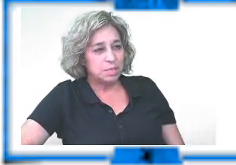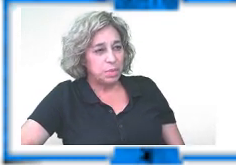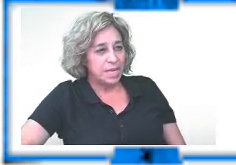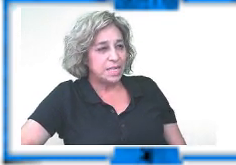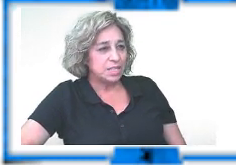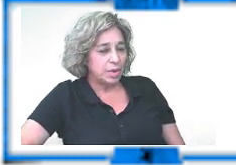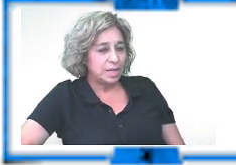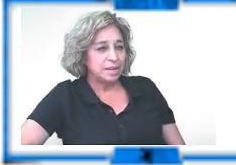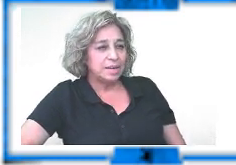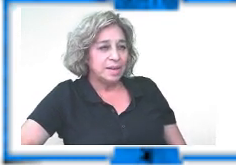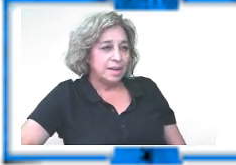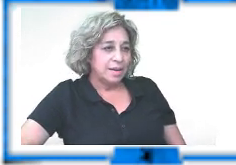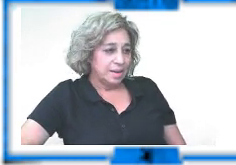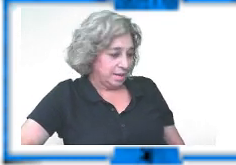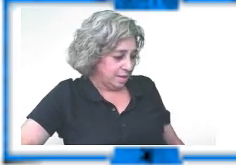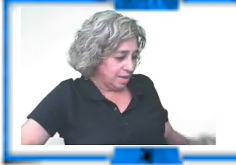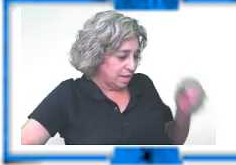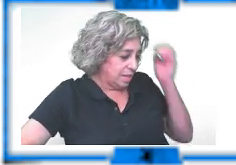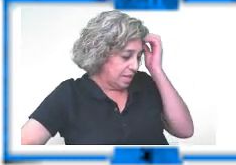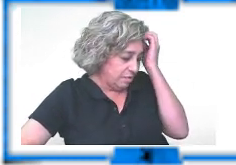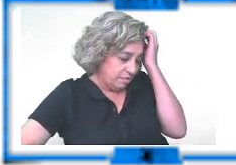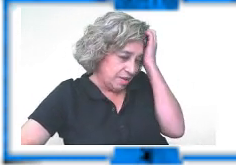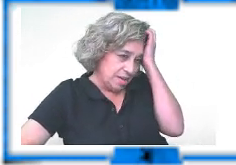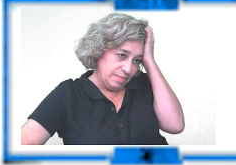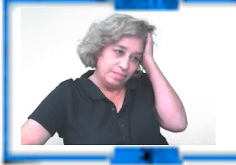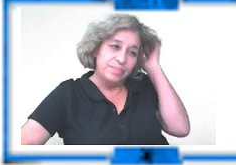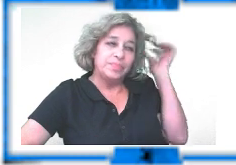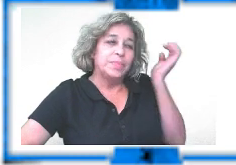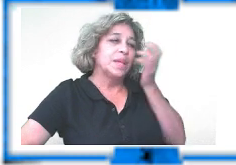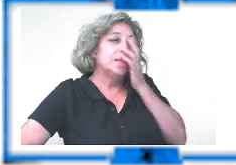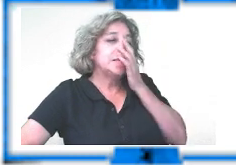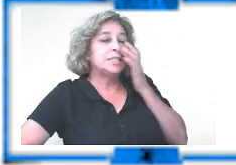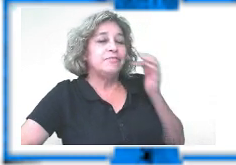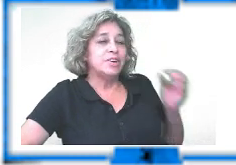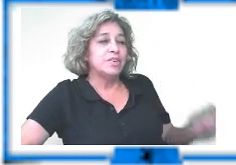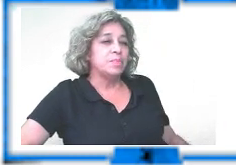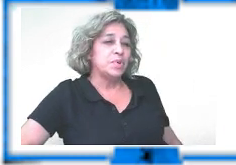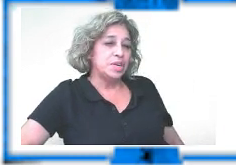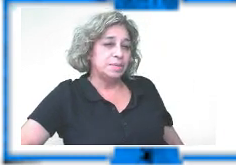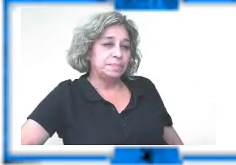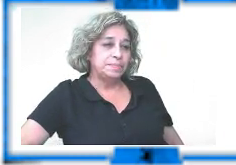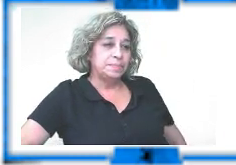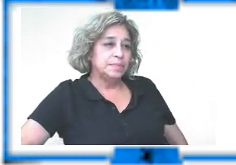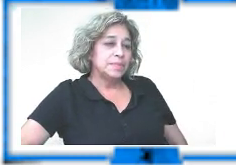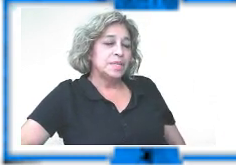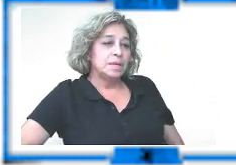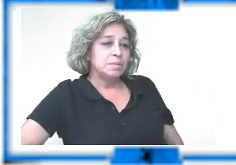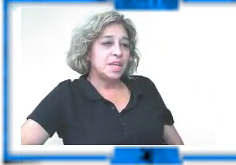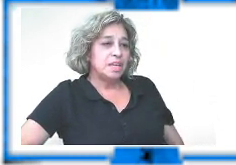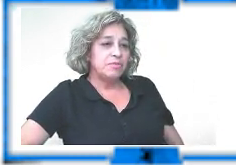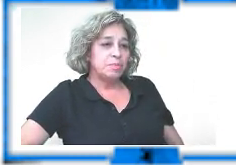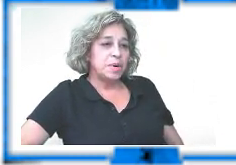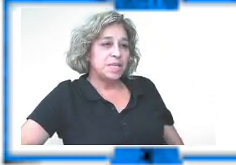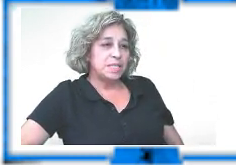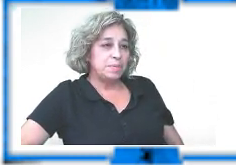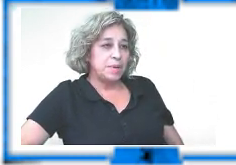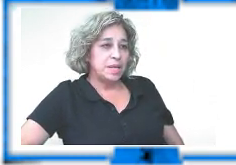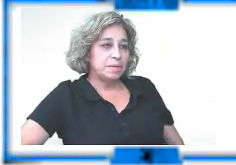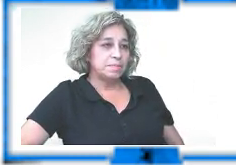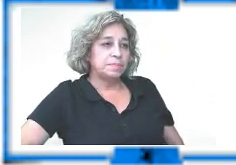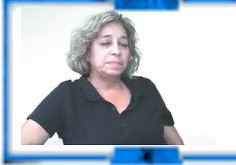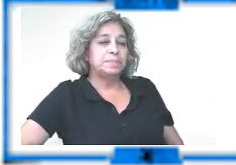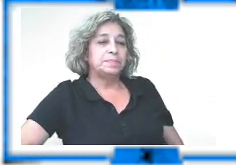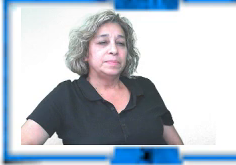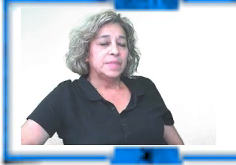please explain it so I can clarify it. That's very important. Thank you for